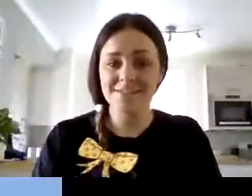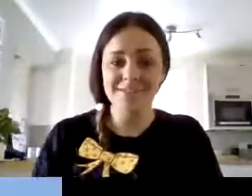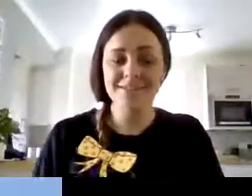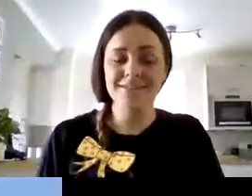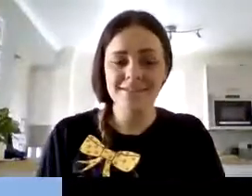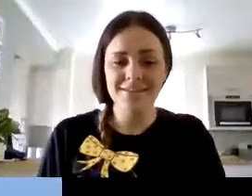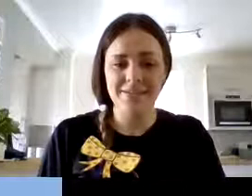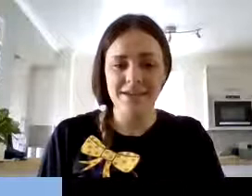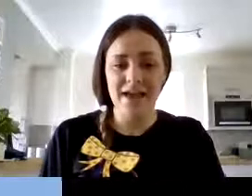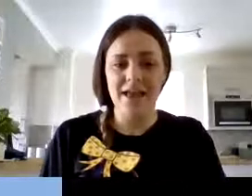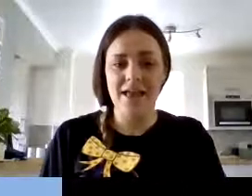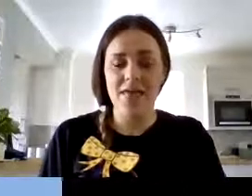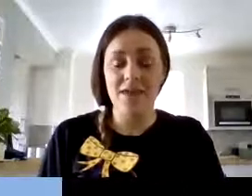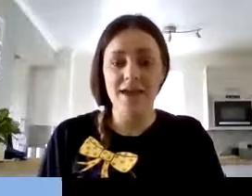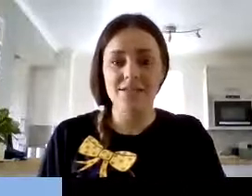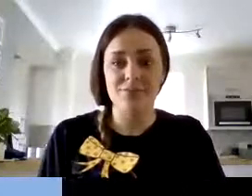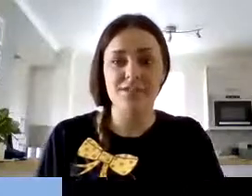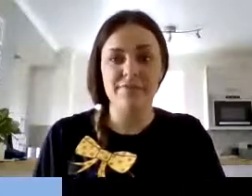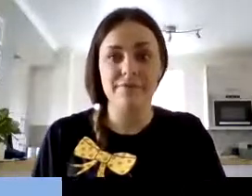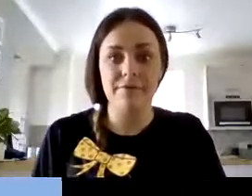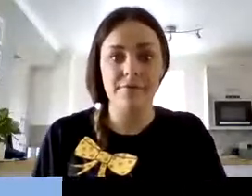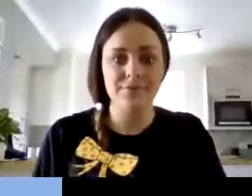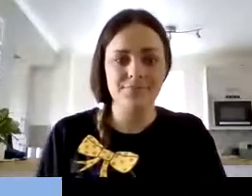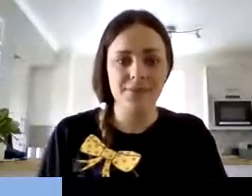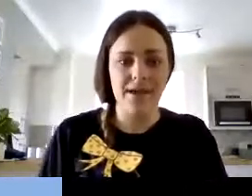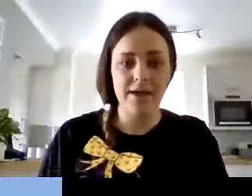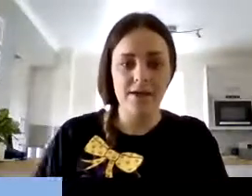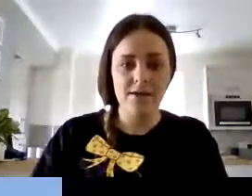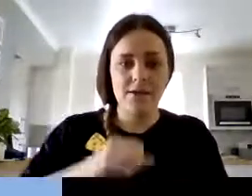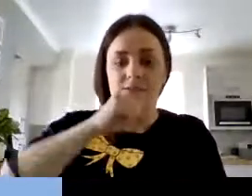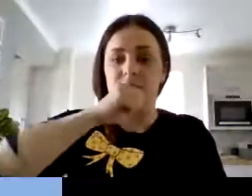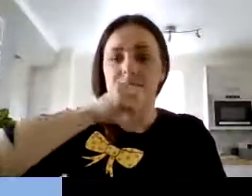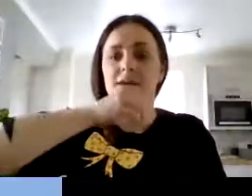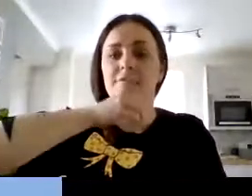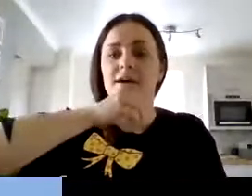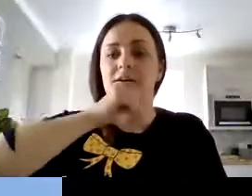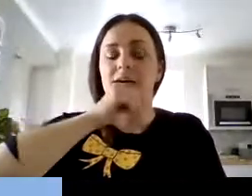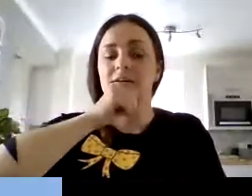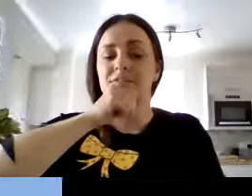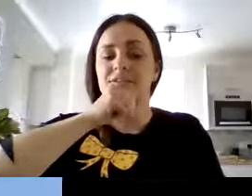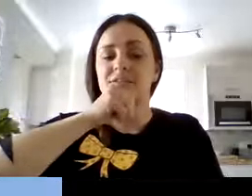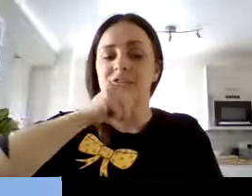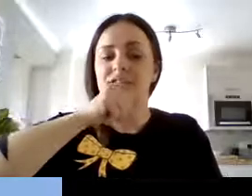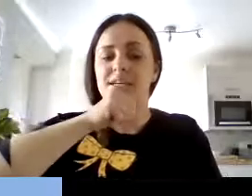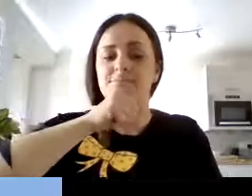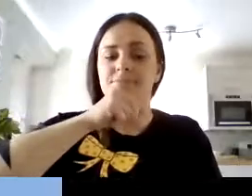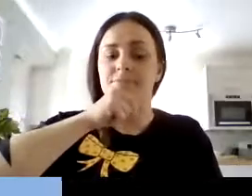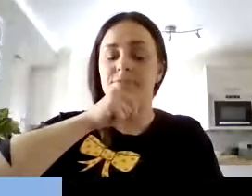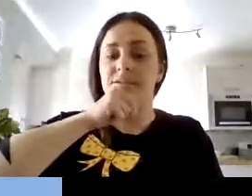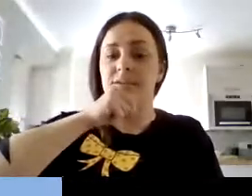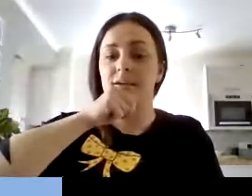Well done. Okay, the next one is a frog, okay? So we need to have our fist under our